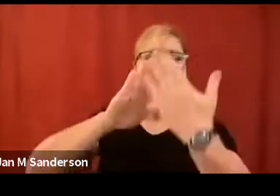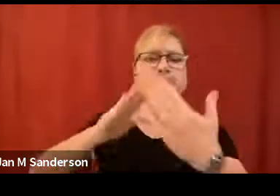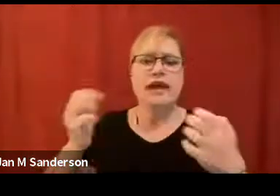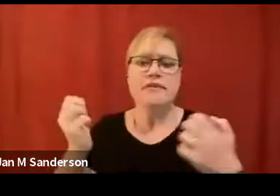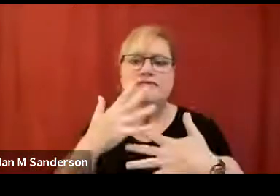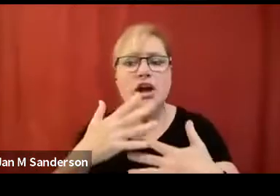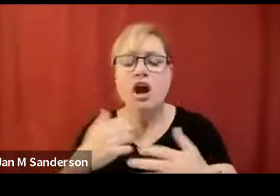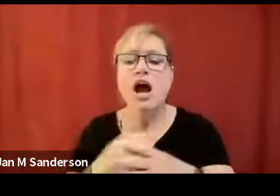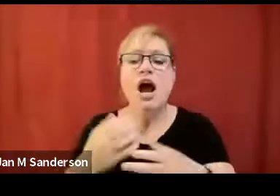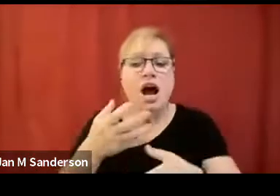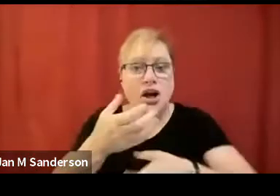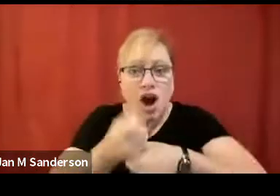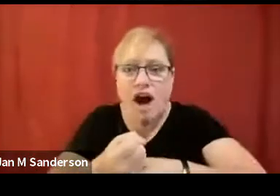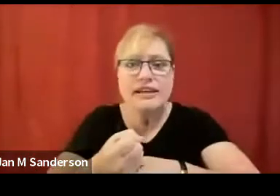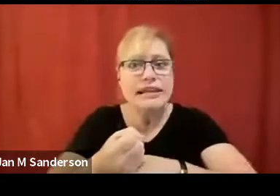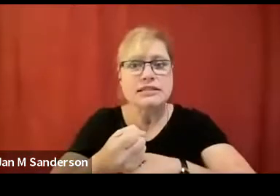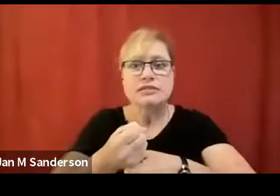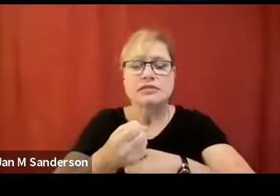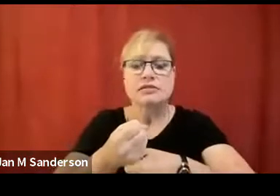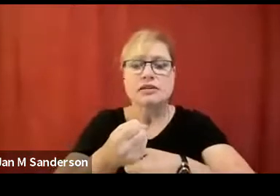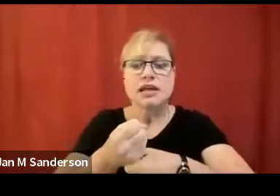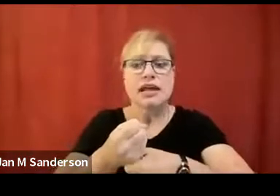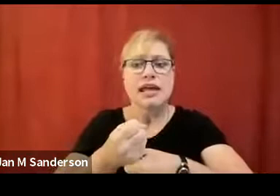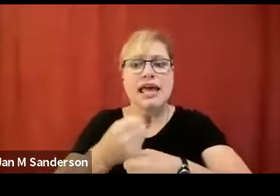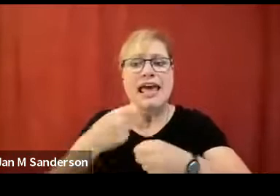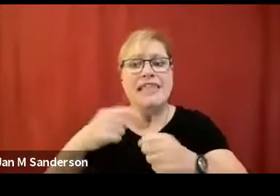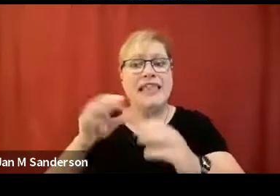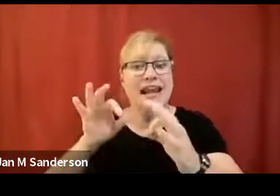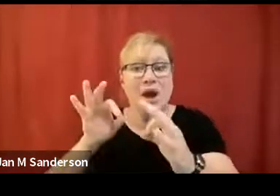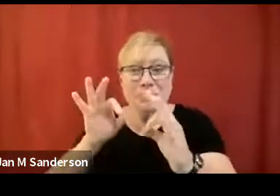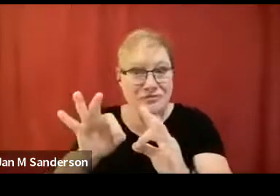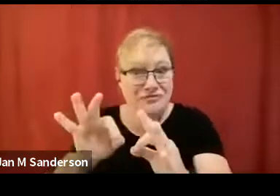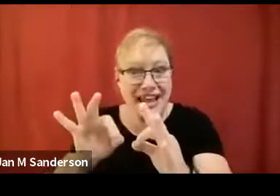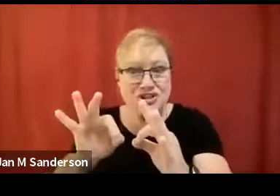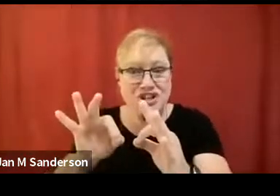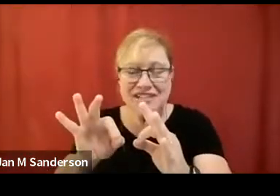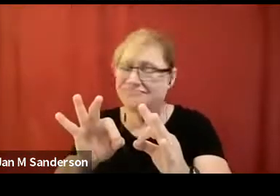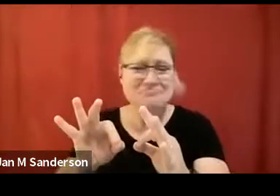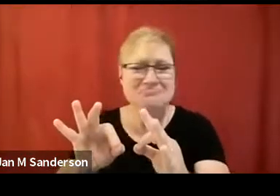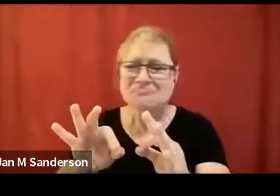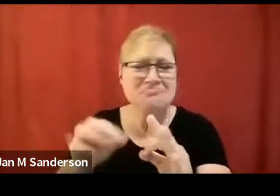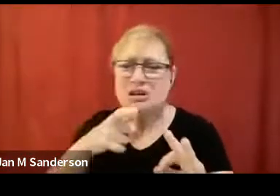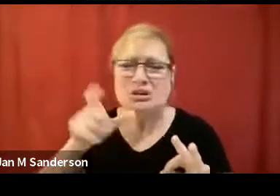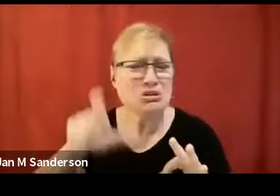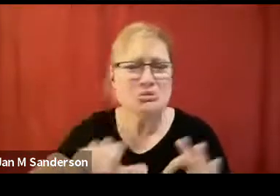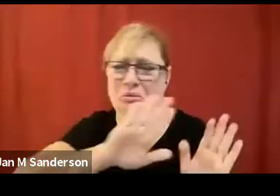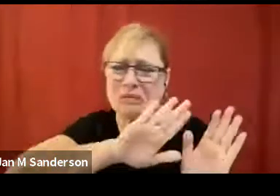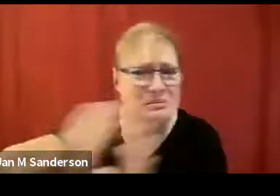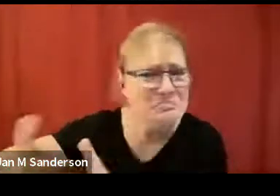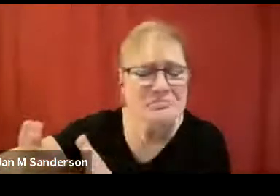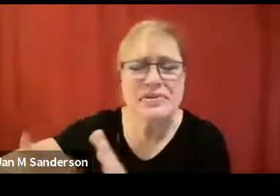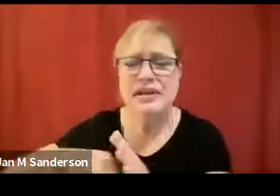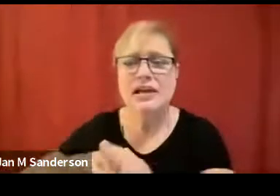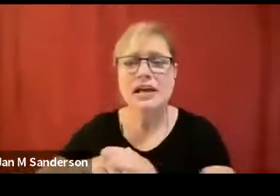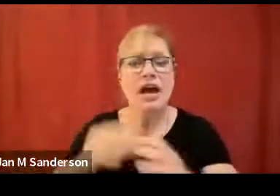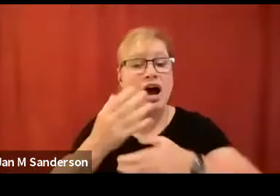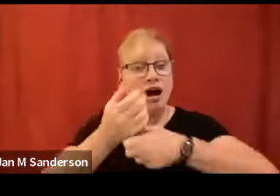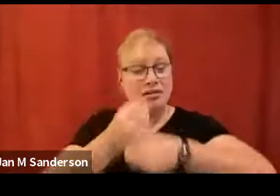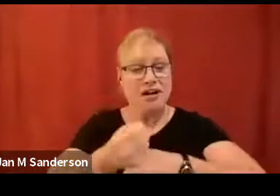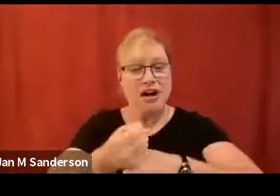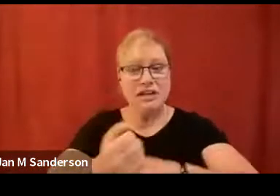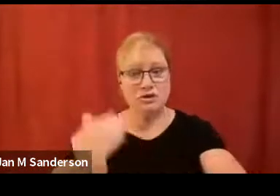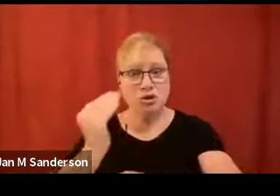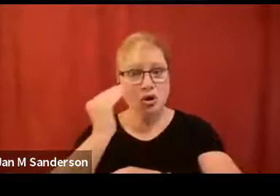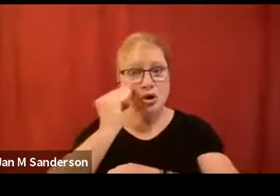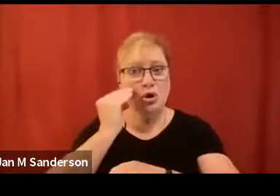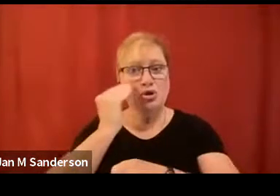learning opportunities, just confidence that perfection is not necessary, and that confidence to know that